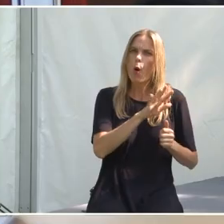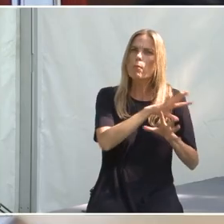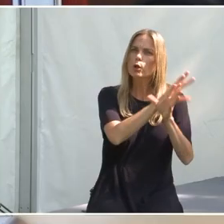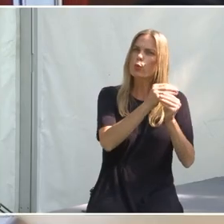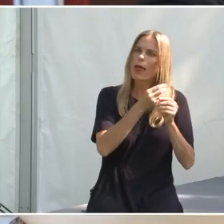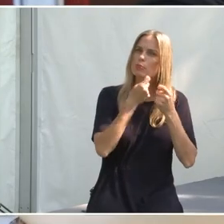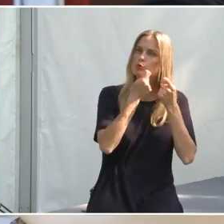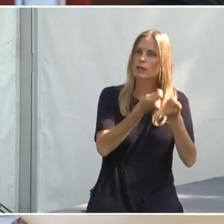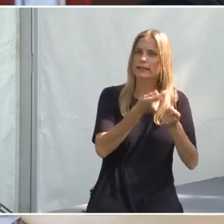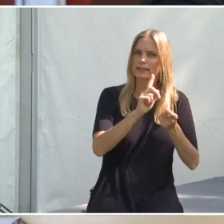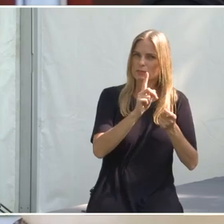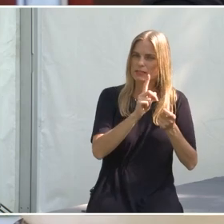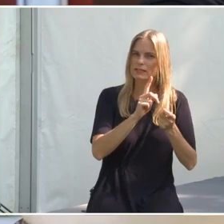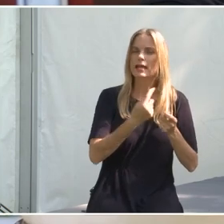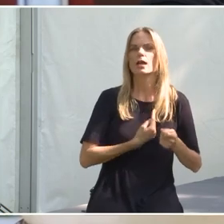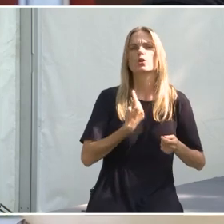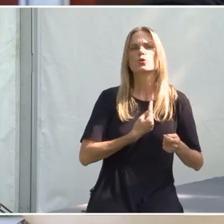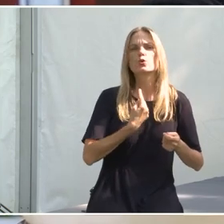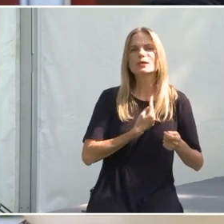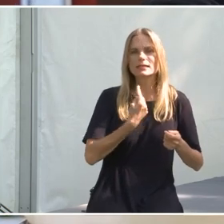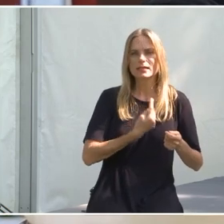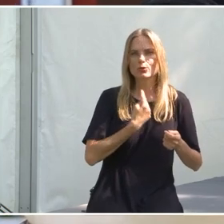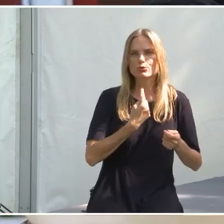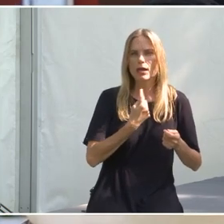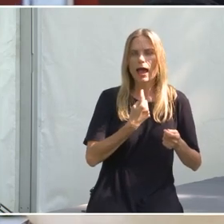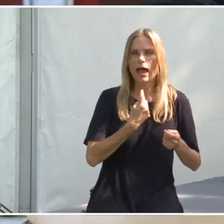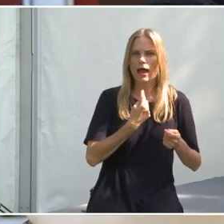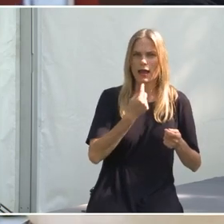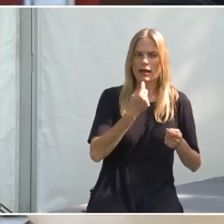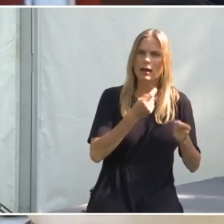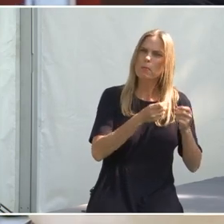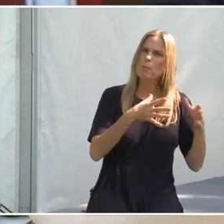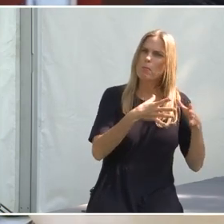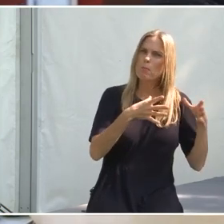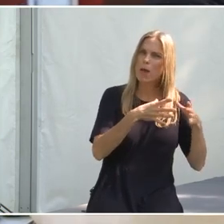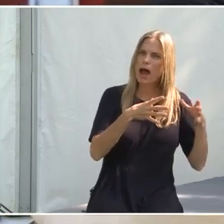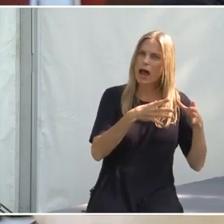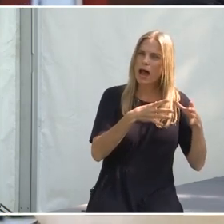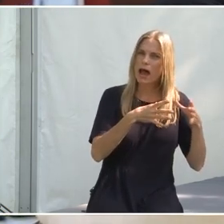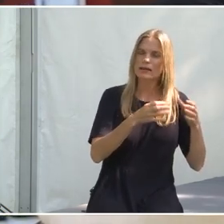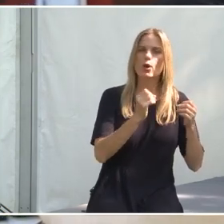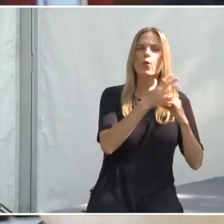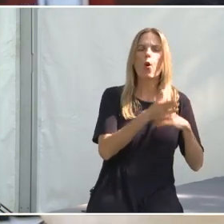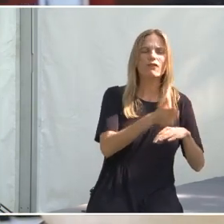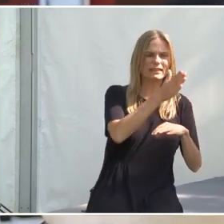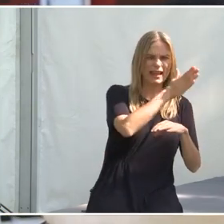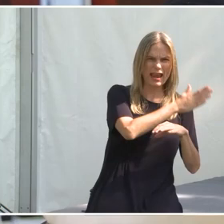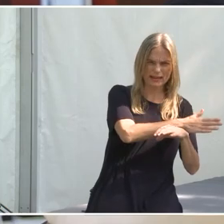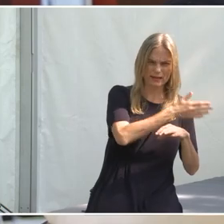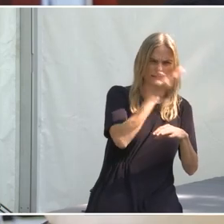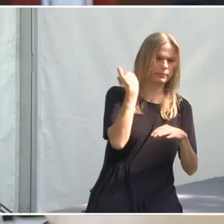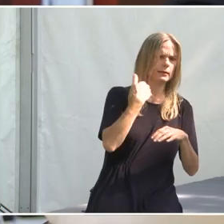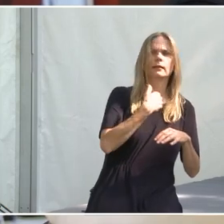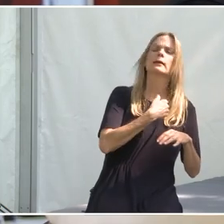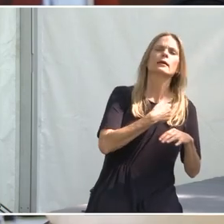that rates of loneliness hasn't actually returned to where they were before COVID. So I think the